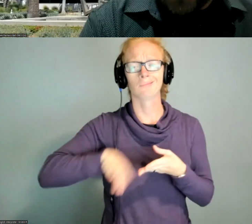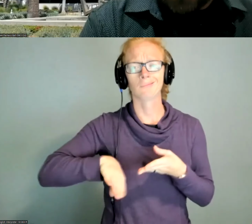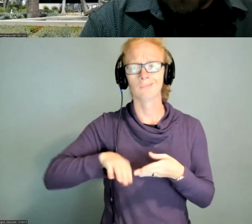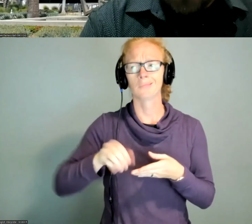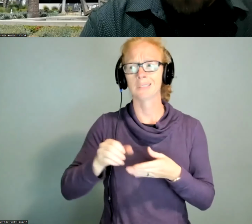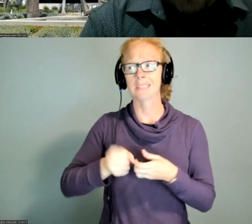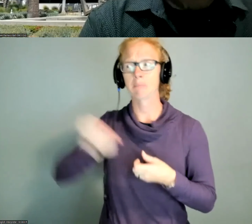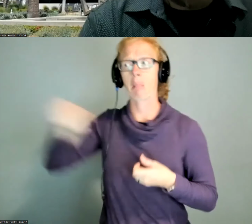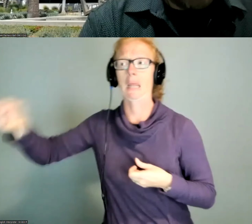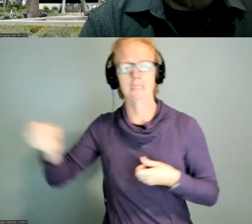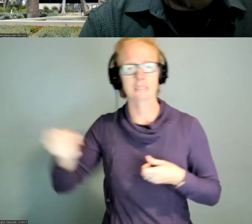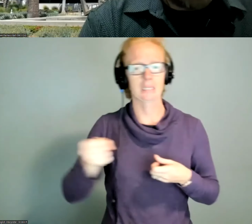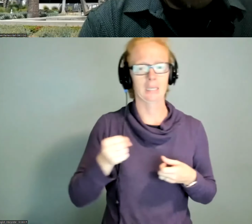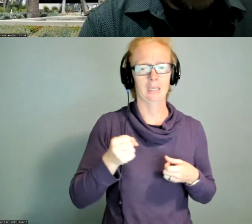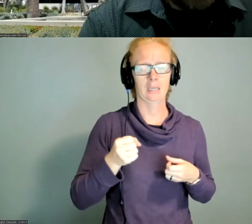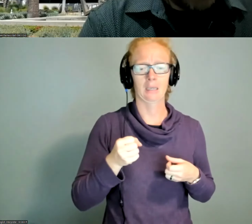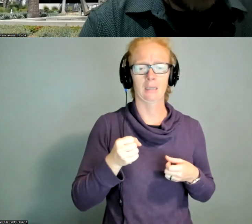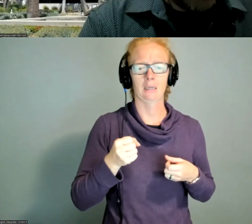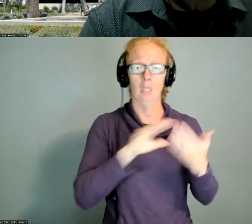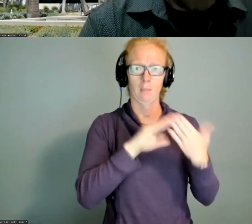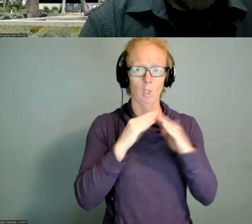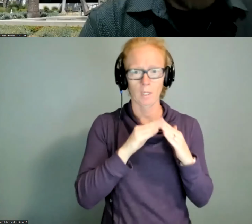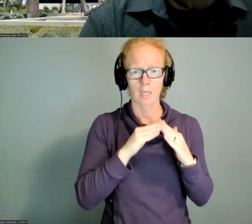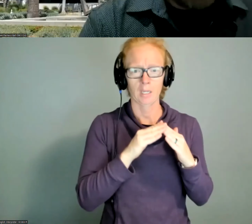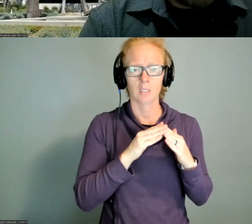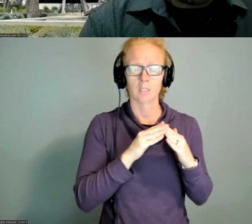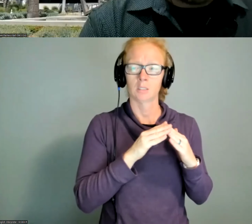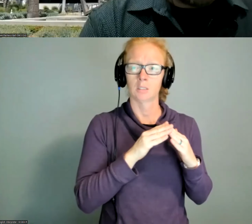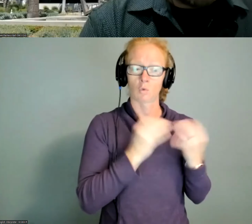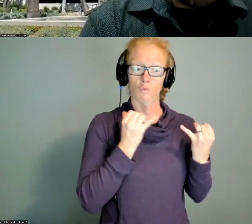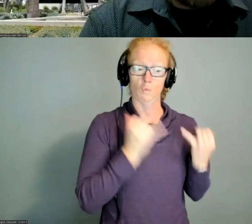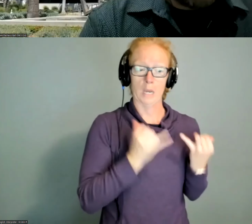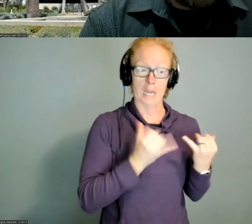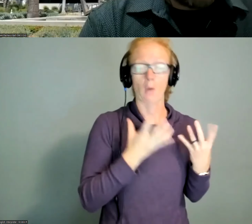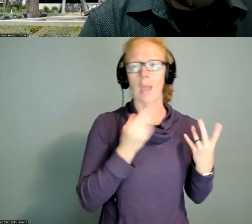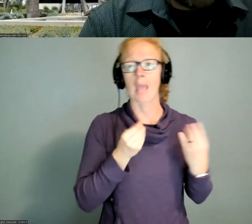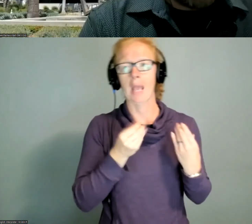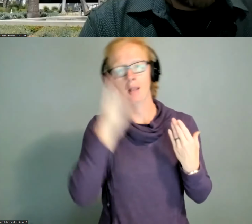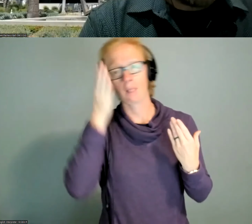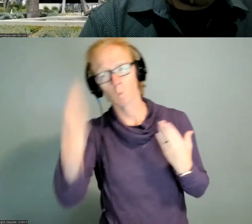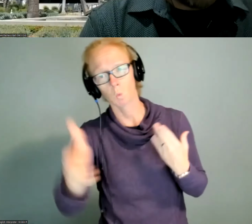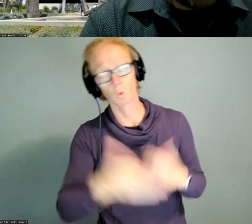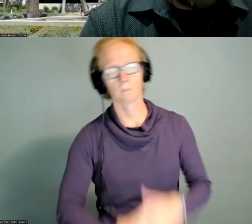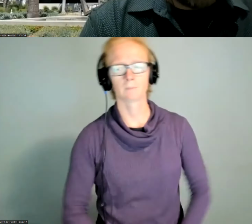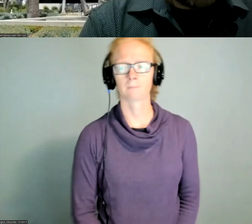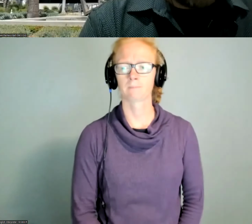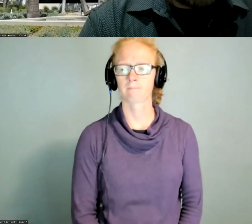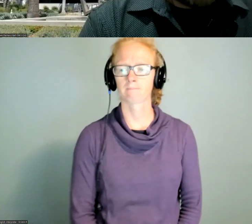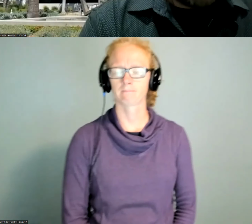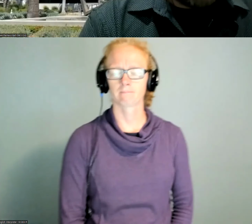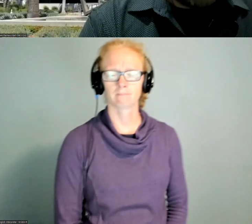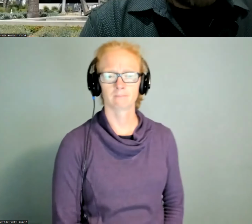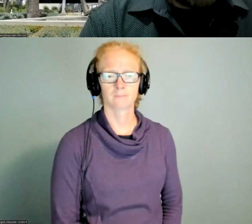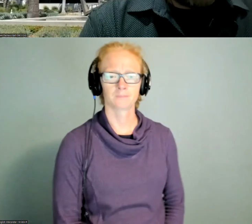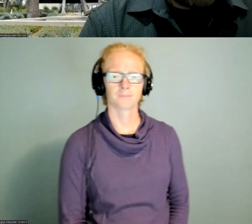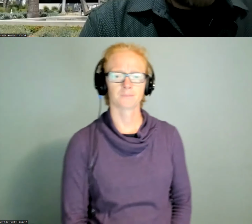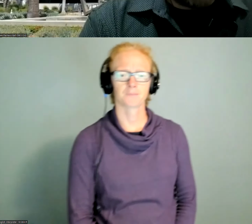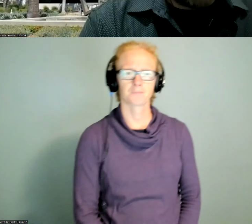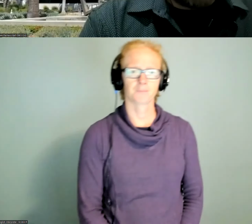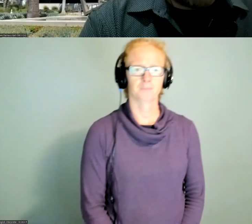communities, long-term and short-term? Well, that's a great question, because that's one of the benefits of this,